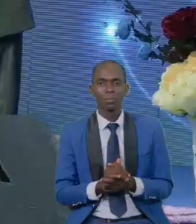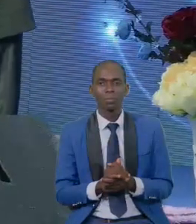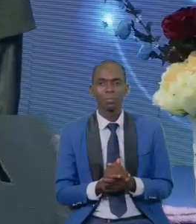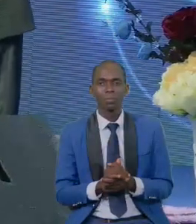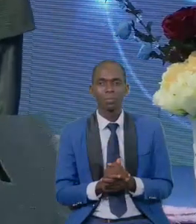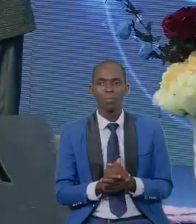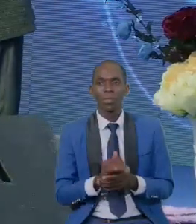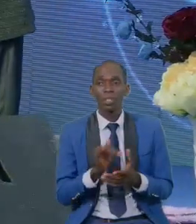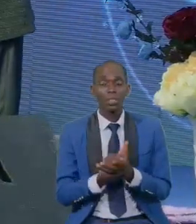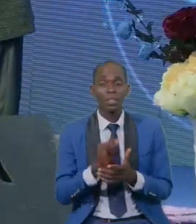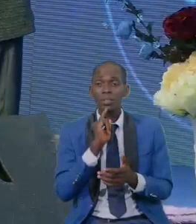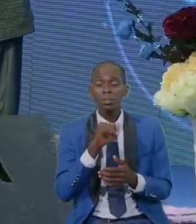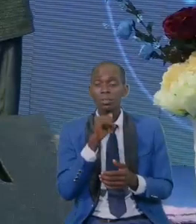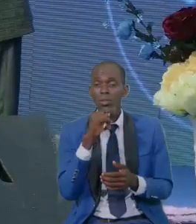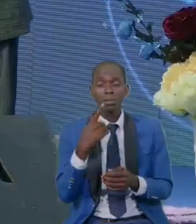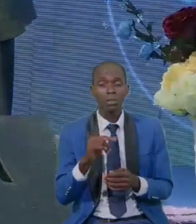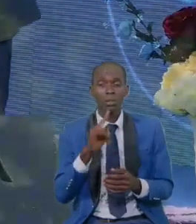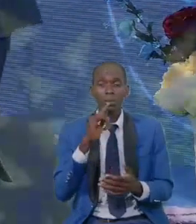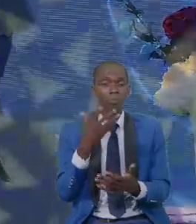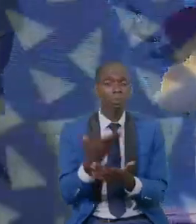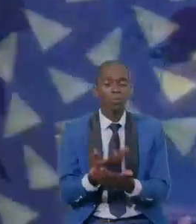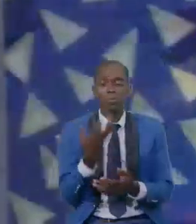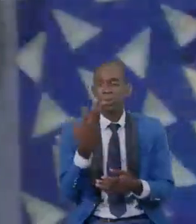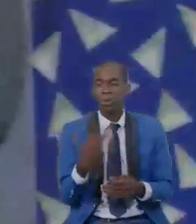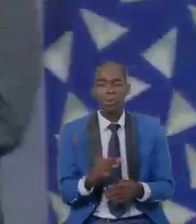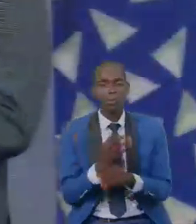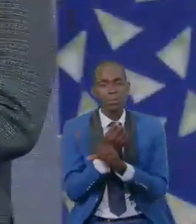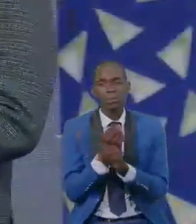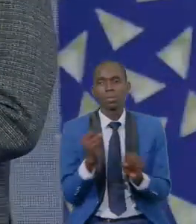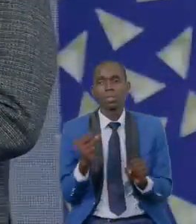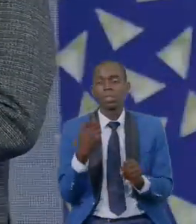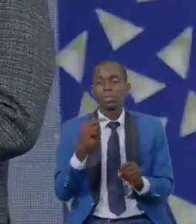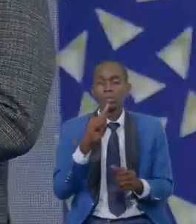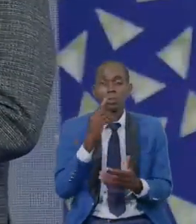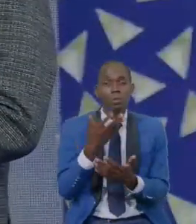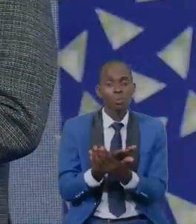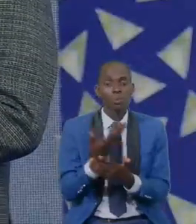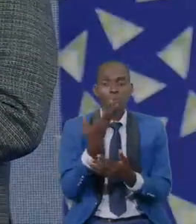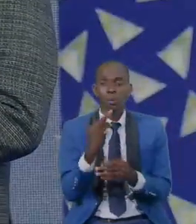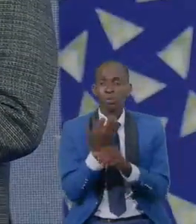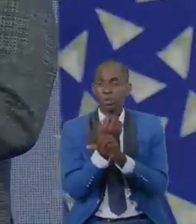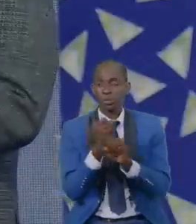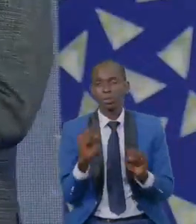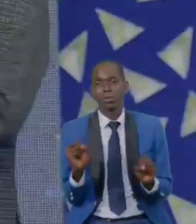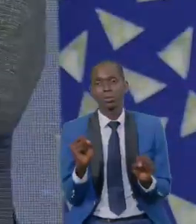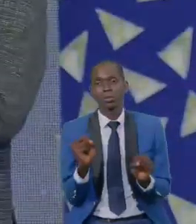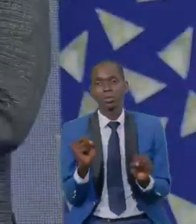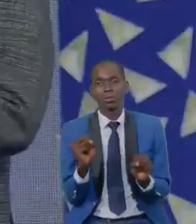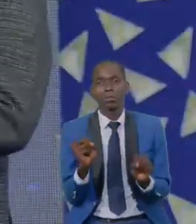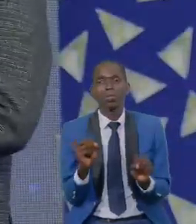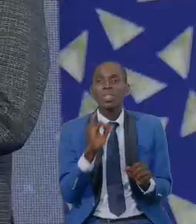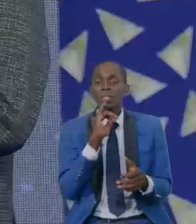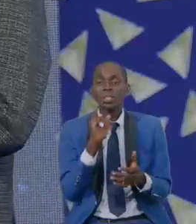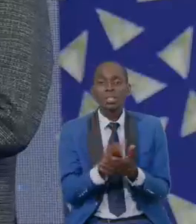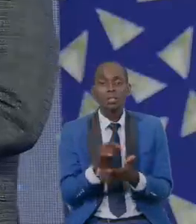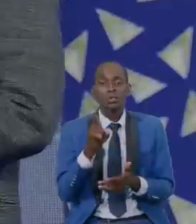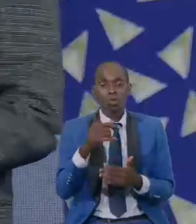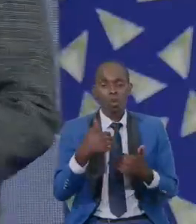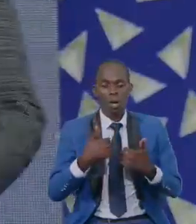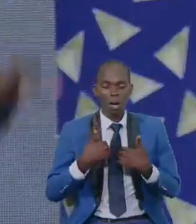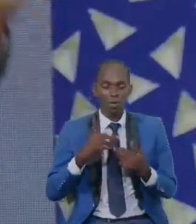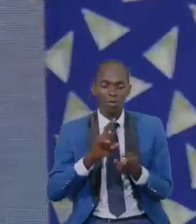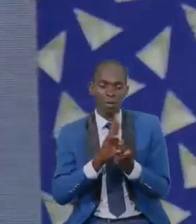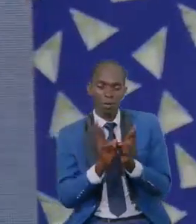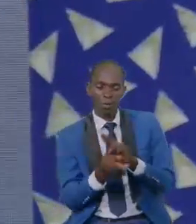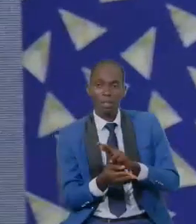that's not the evidence of salvation. The evidence of salvation is that you have repented.